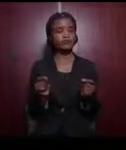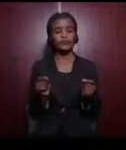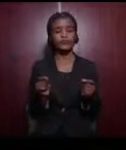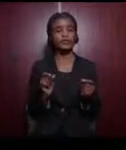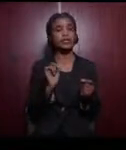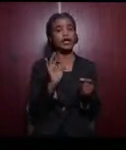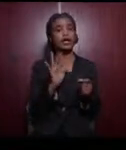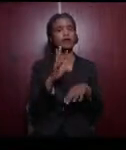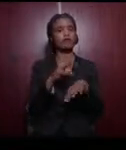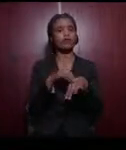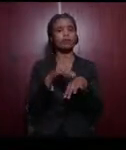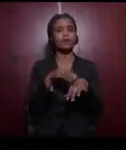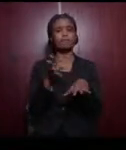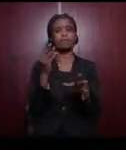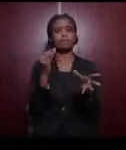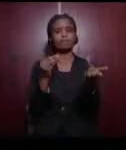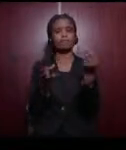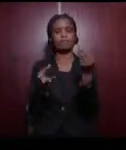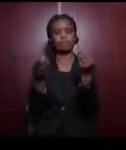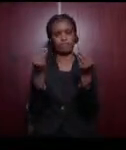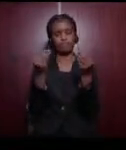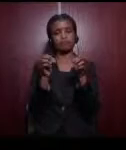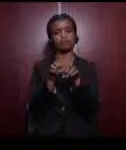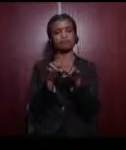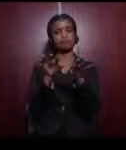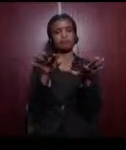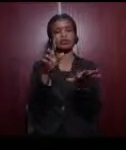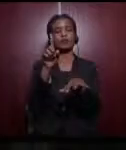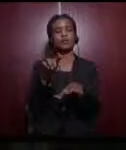and people cannot be reached out. Thank you.